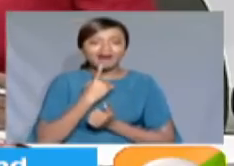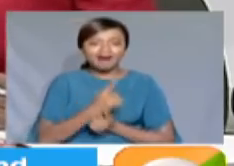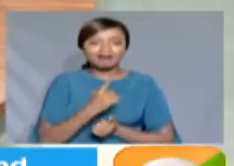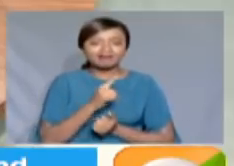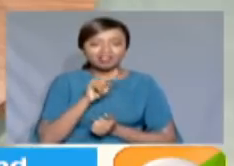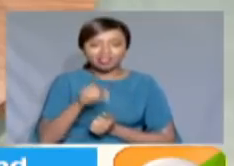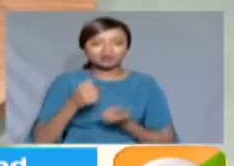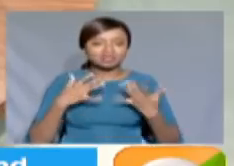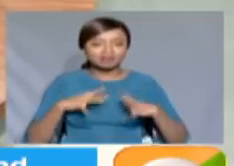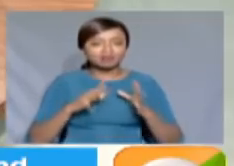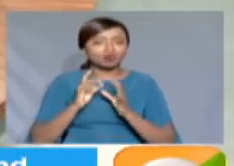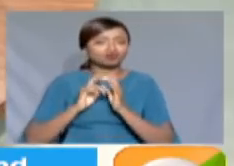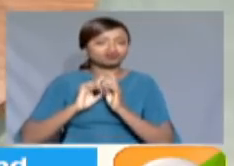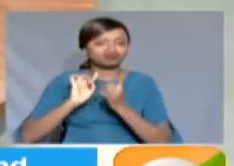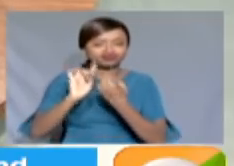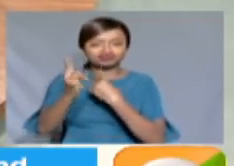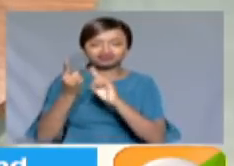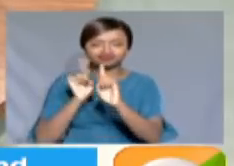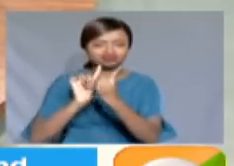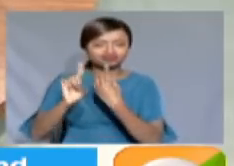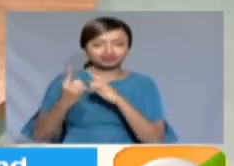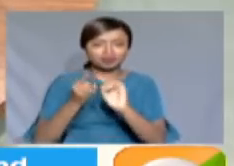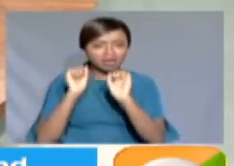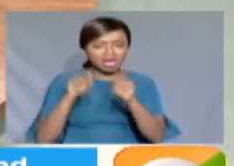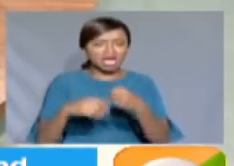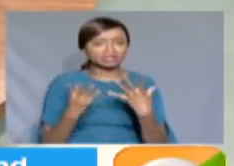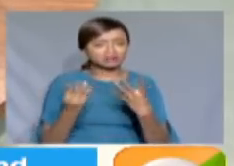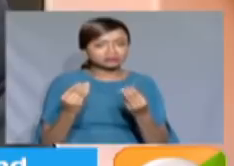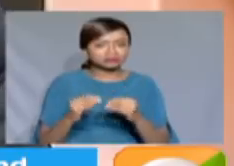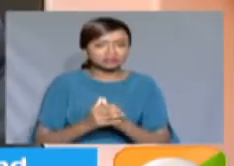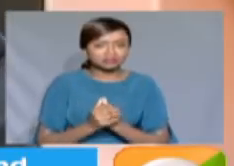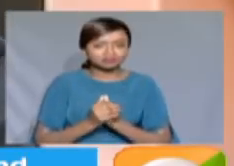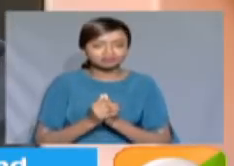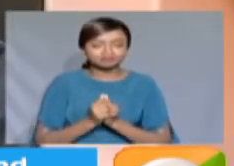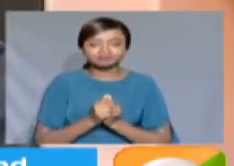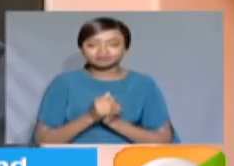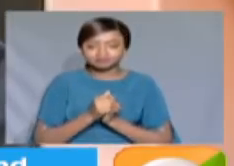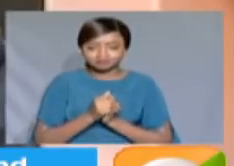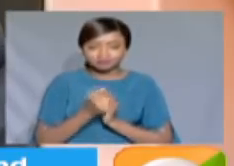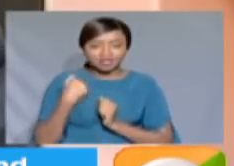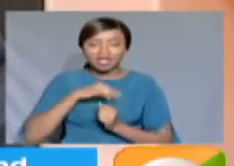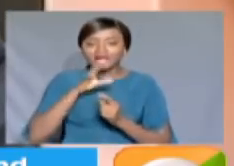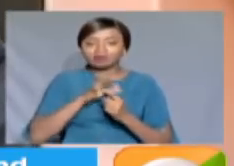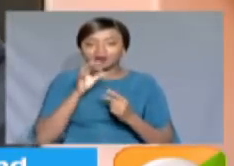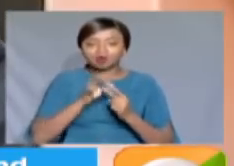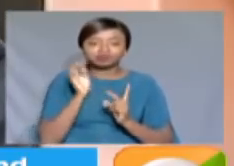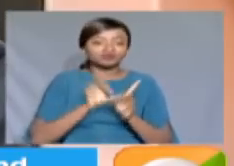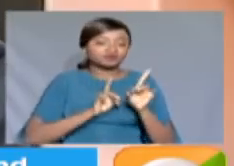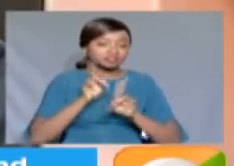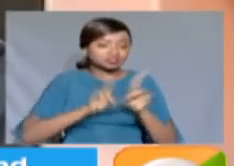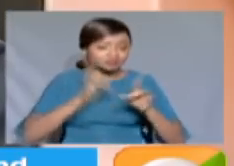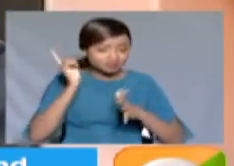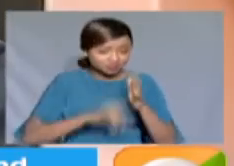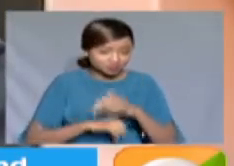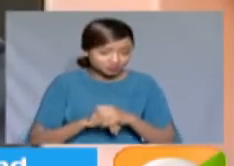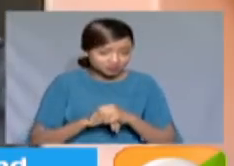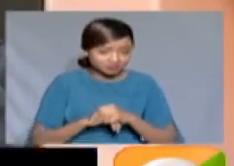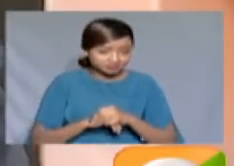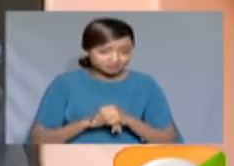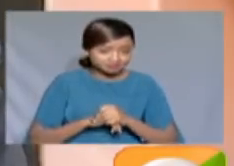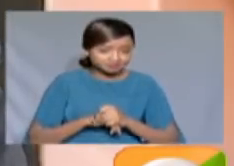vehicles? Well, all these are options for transportation. And what we need to look at